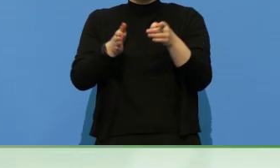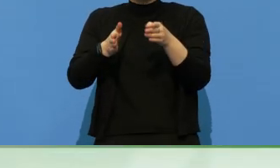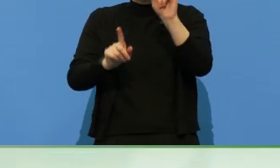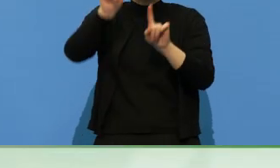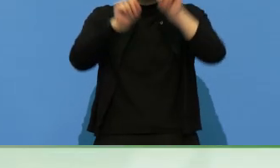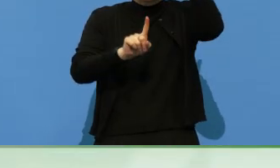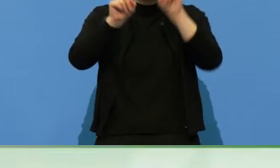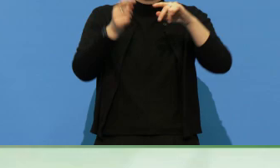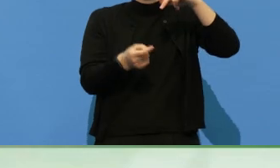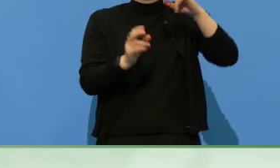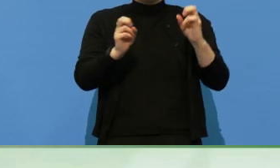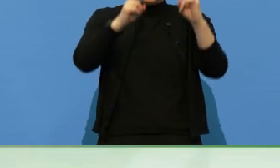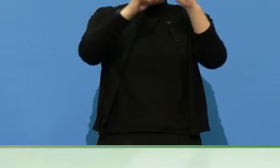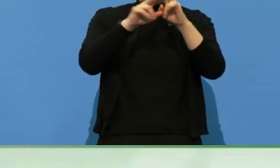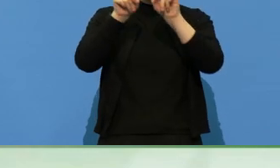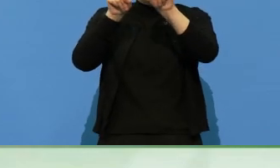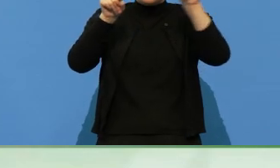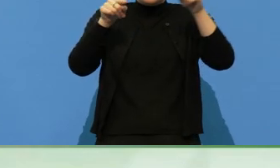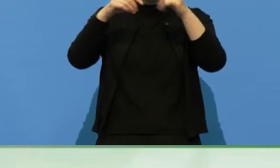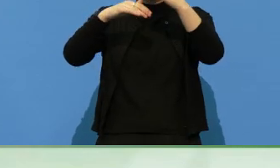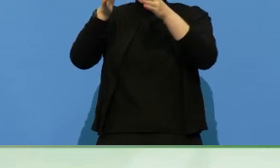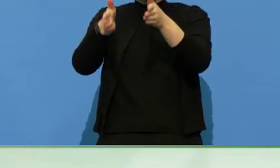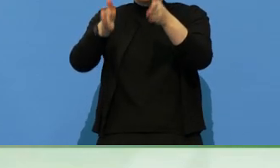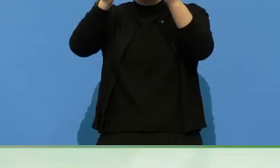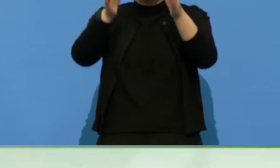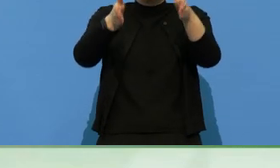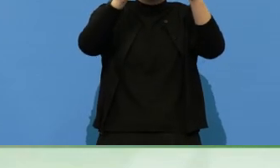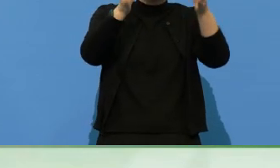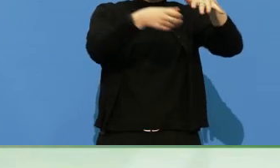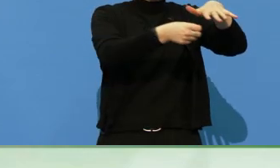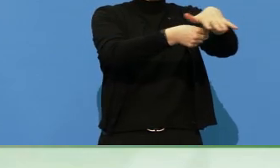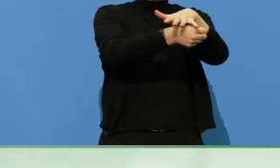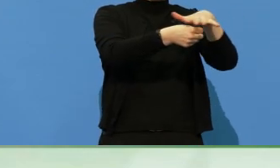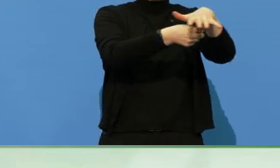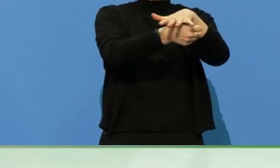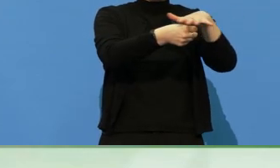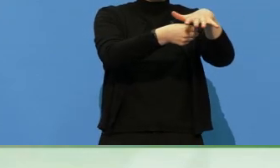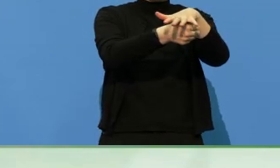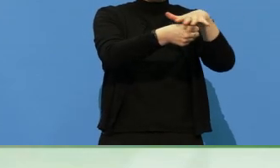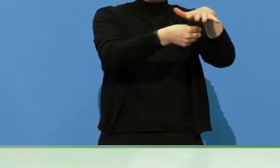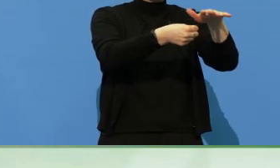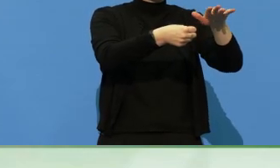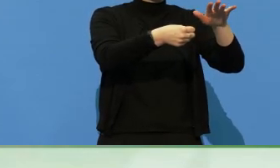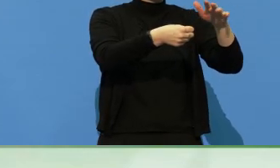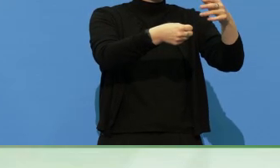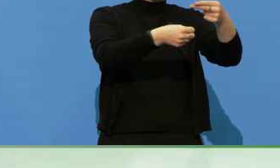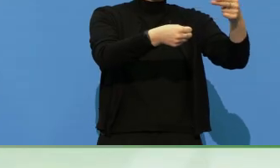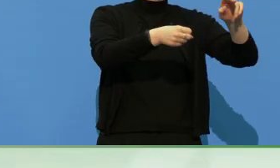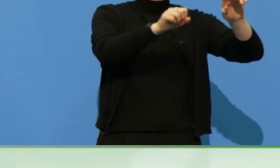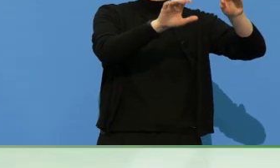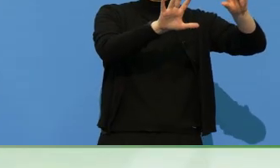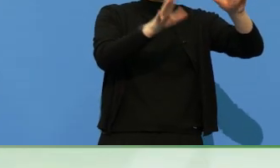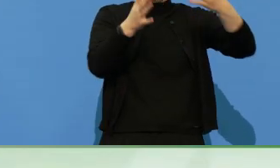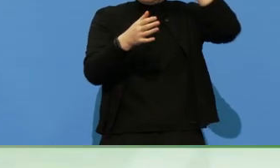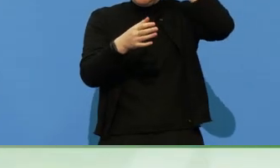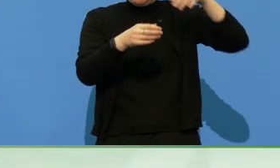very 7 districts. So if some of you know the Gare Montparnasse or Hôpital Necker, we are very well located, close to the